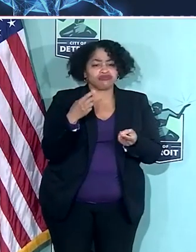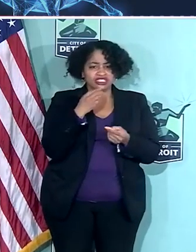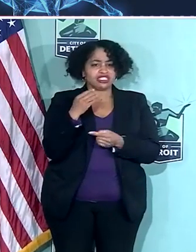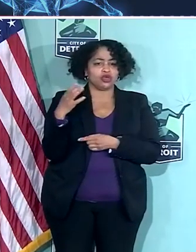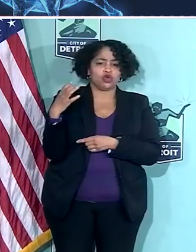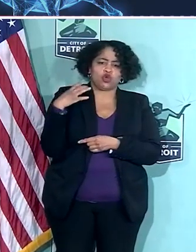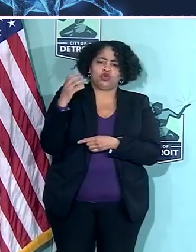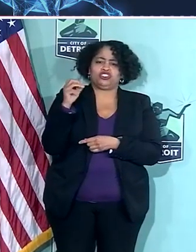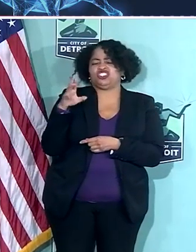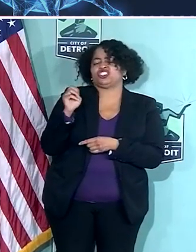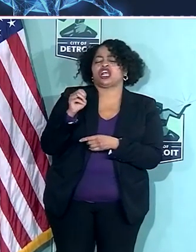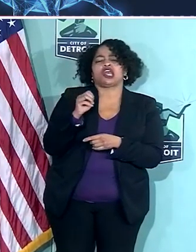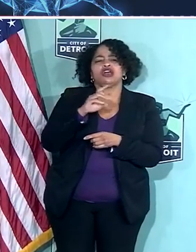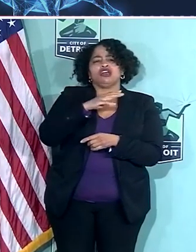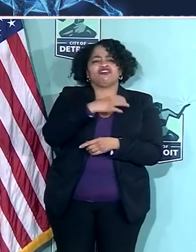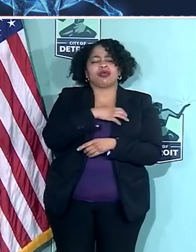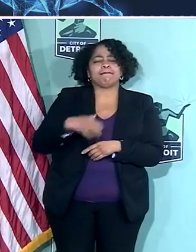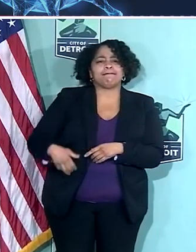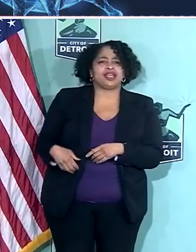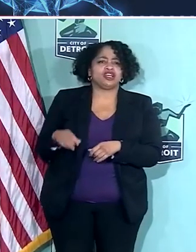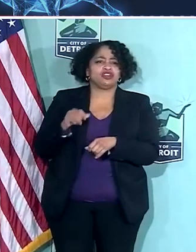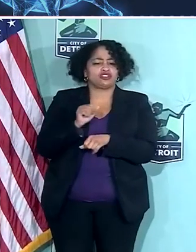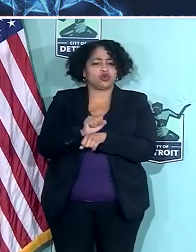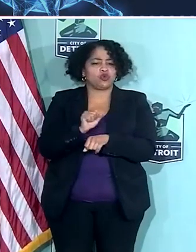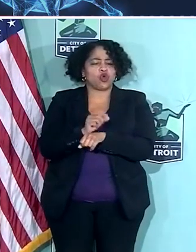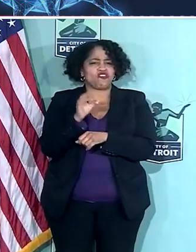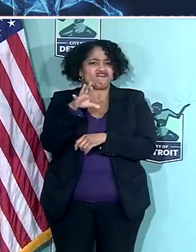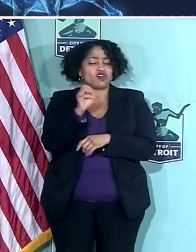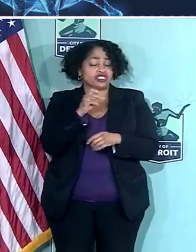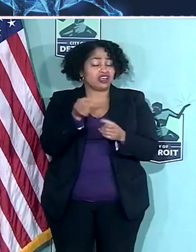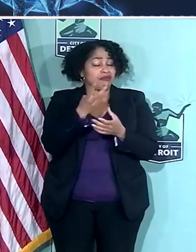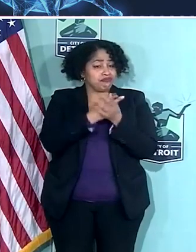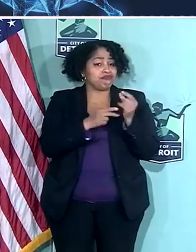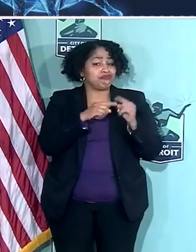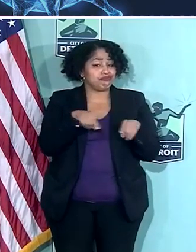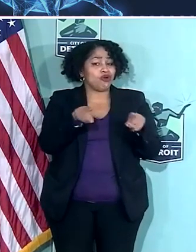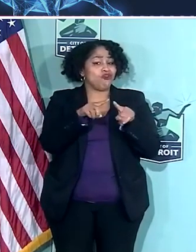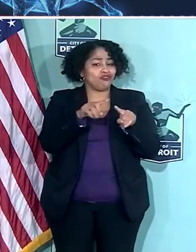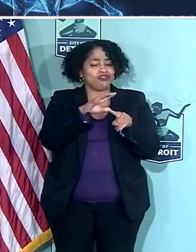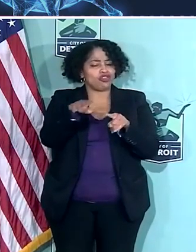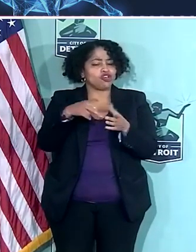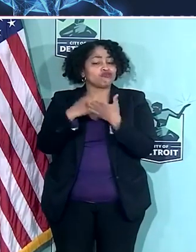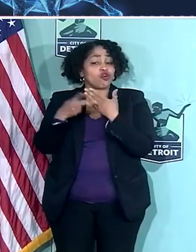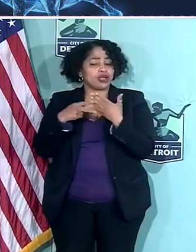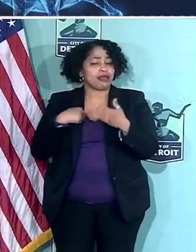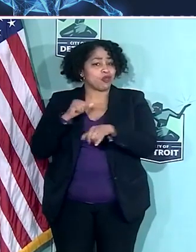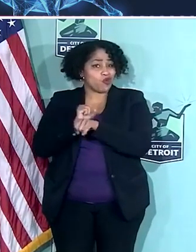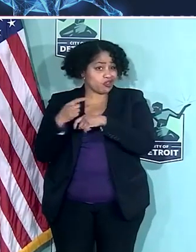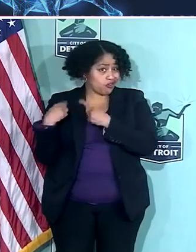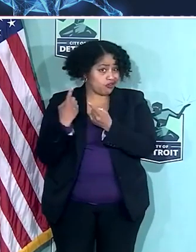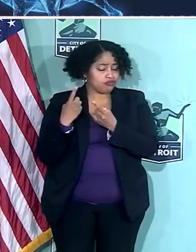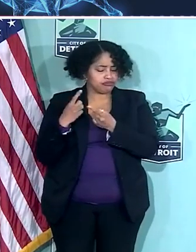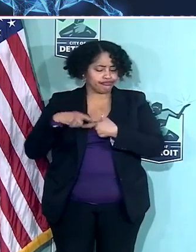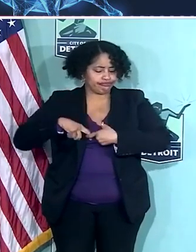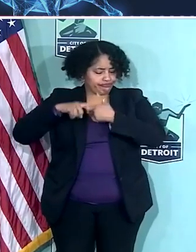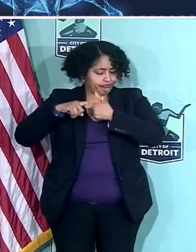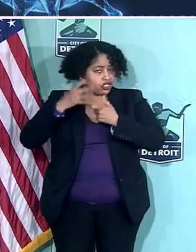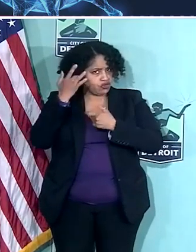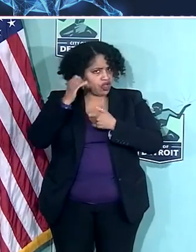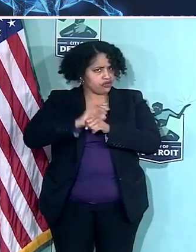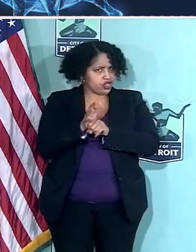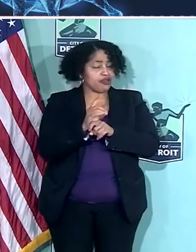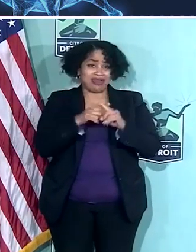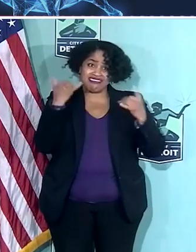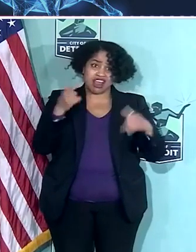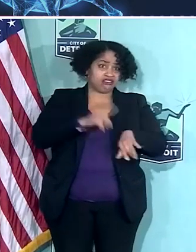Workforce Development Board. And unfortunately, both of those efforts have been put on pause by COVID up till now. But now it's time to go back to business